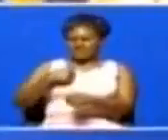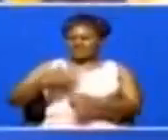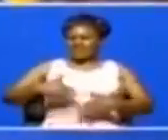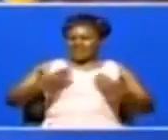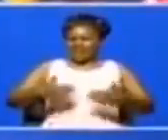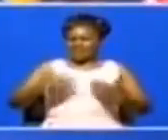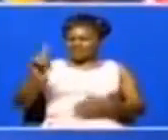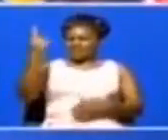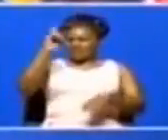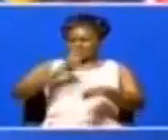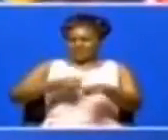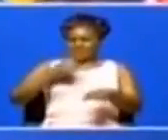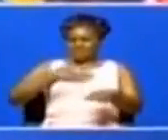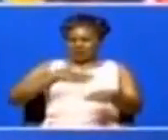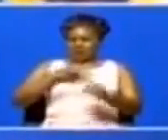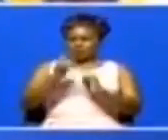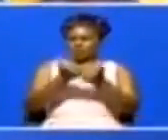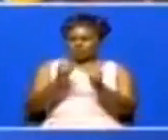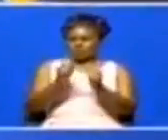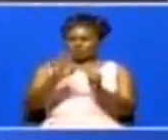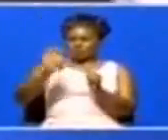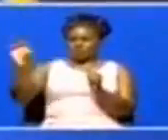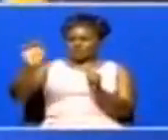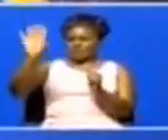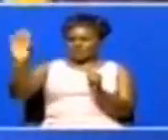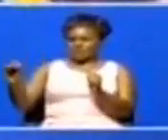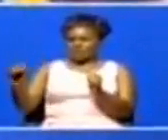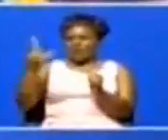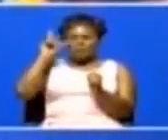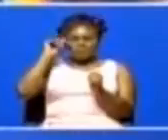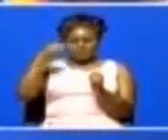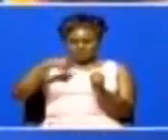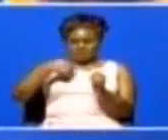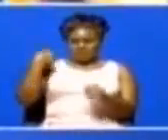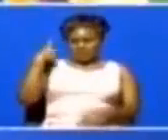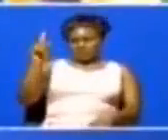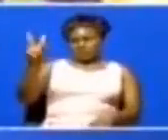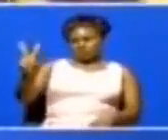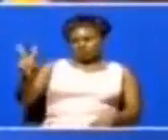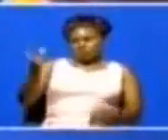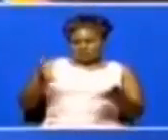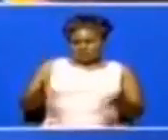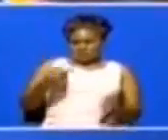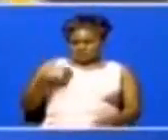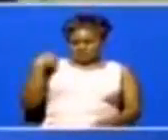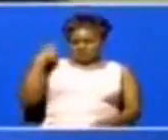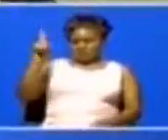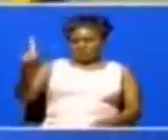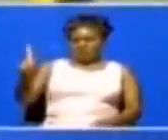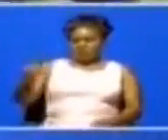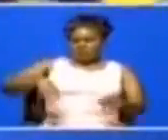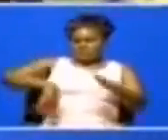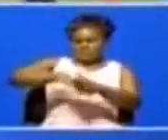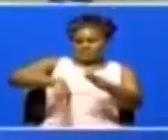It's my first time going to East Africa Games. Yeah, because in Mombasa, I was number 2. Now I managed to be number 1. Yeah. In